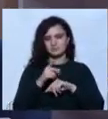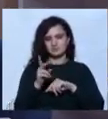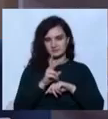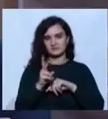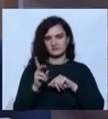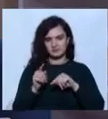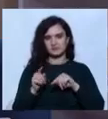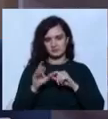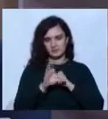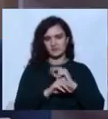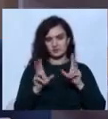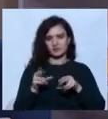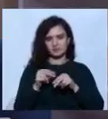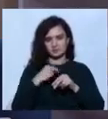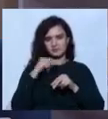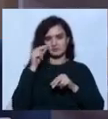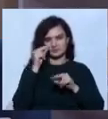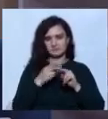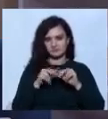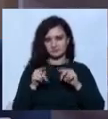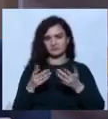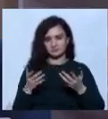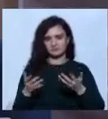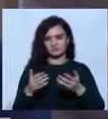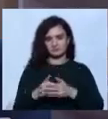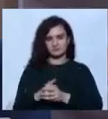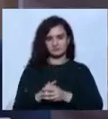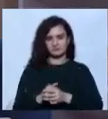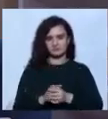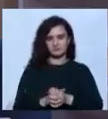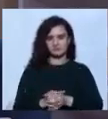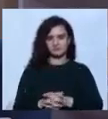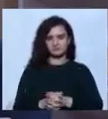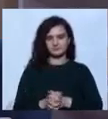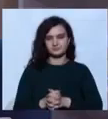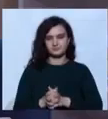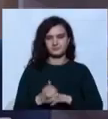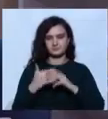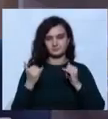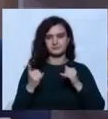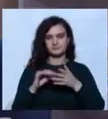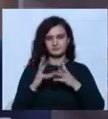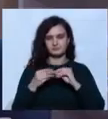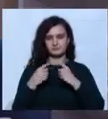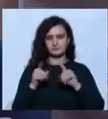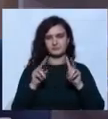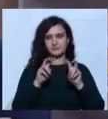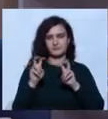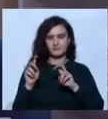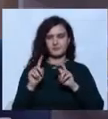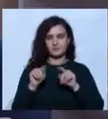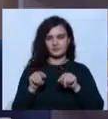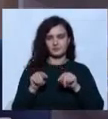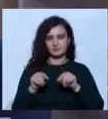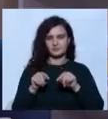are rewarded in the end. So we learned that greed is no good. And there are plenty of other themes to